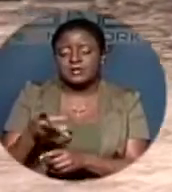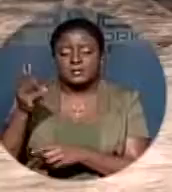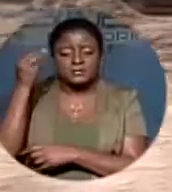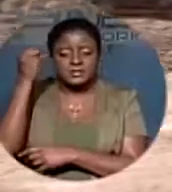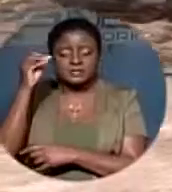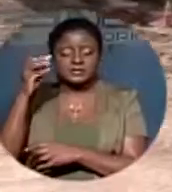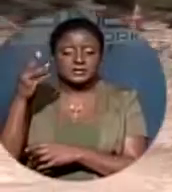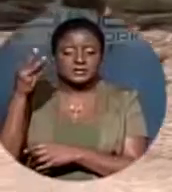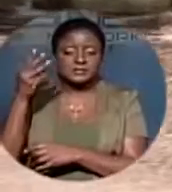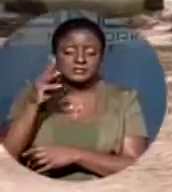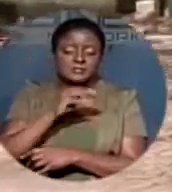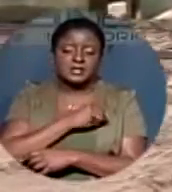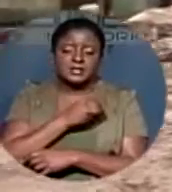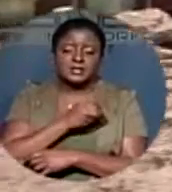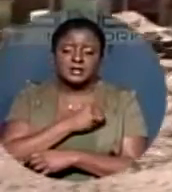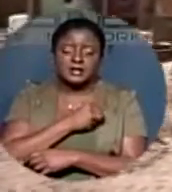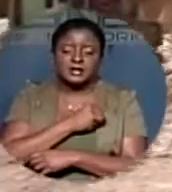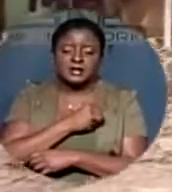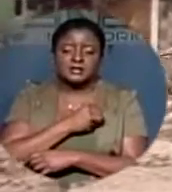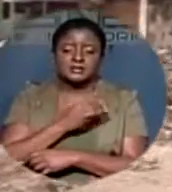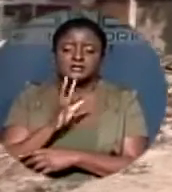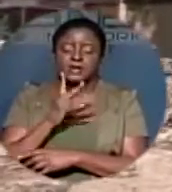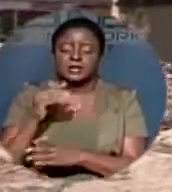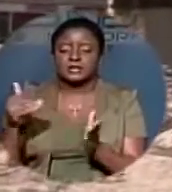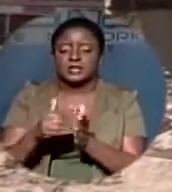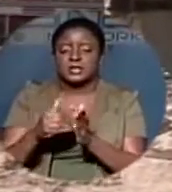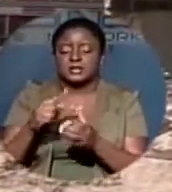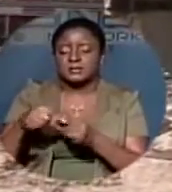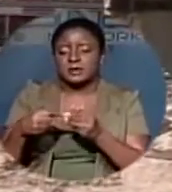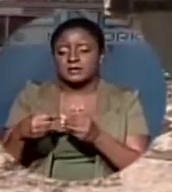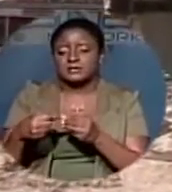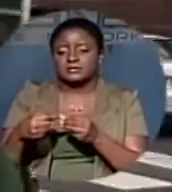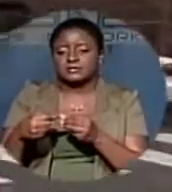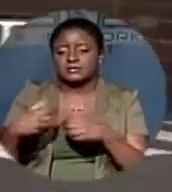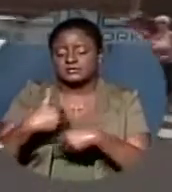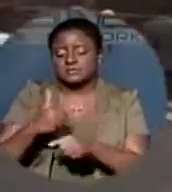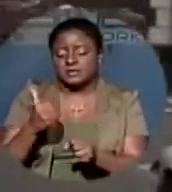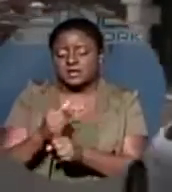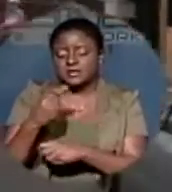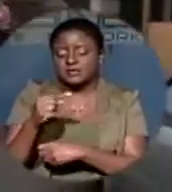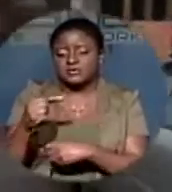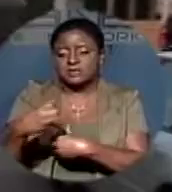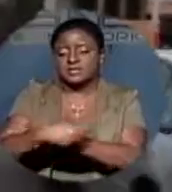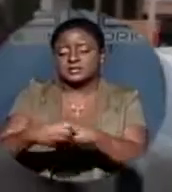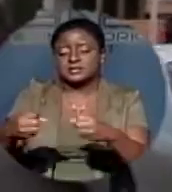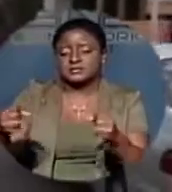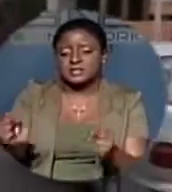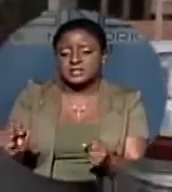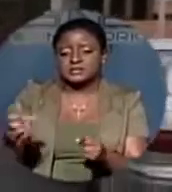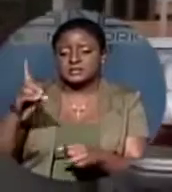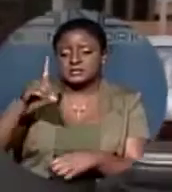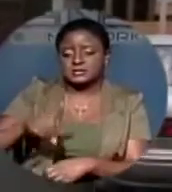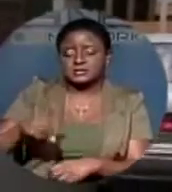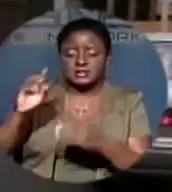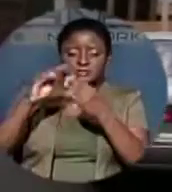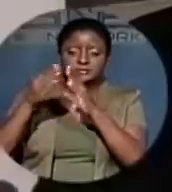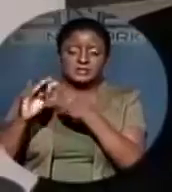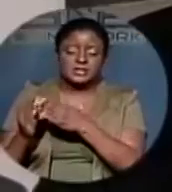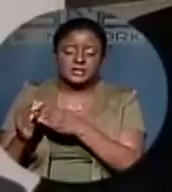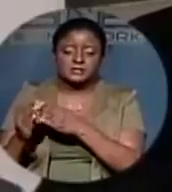Maynard reinforced the importance of the capital city displaying green space downtown, especially as a revitalization takes place. It's